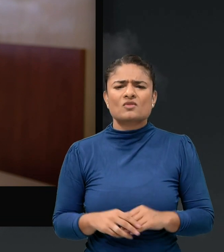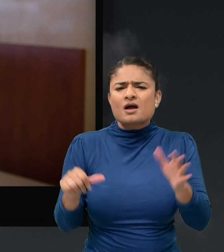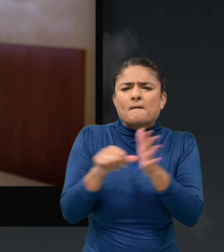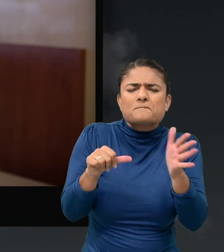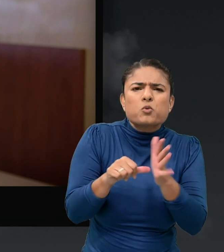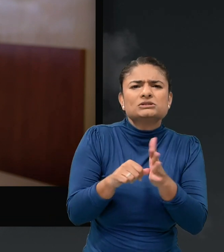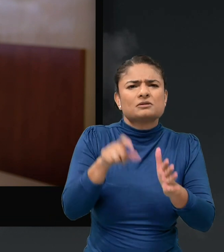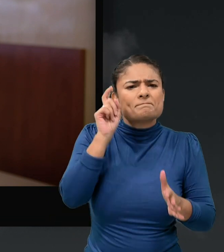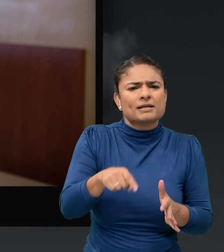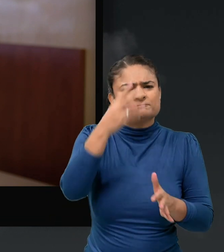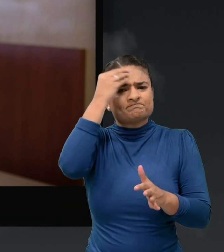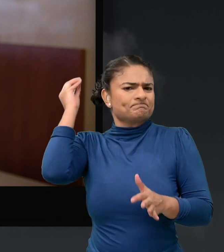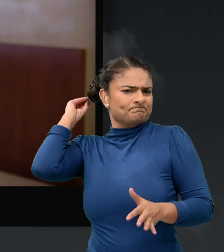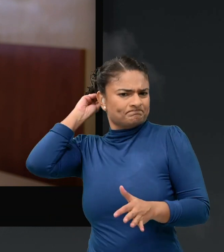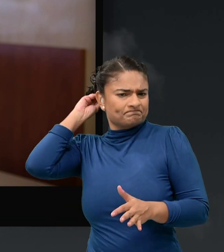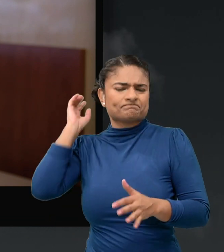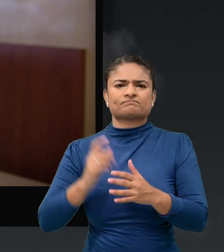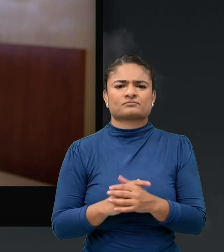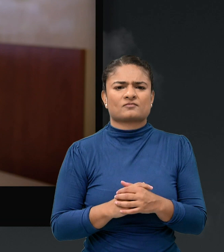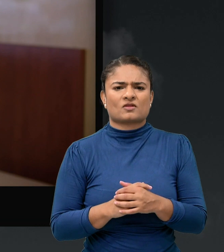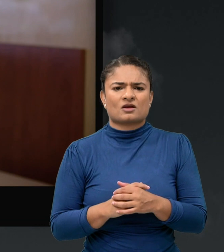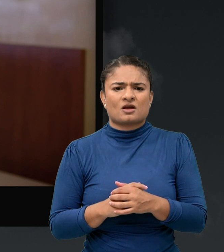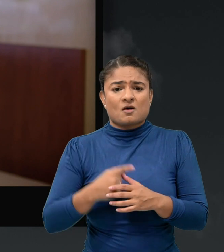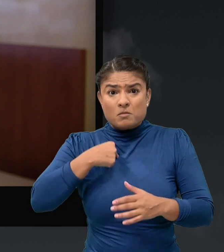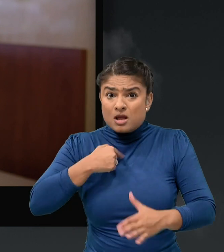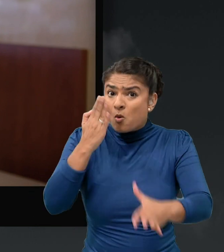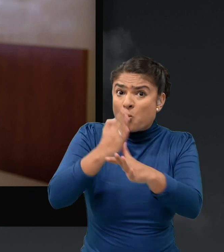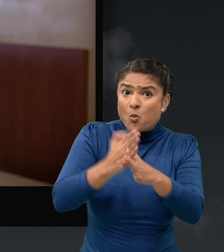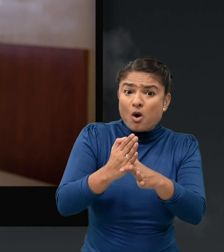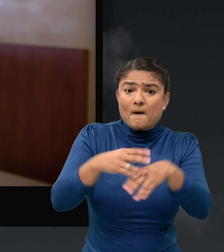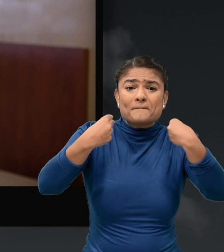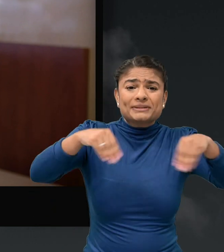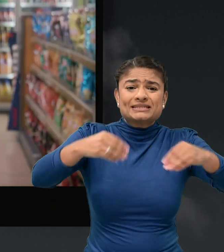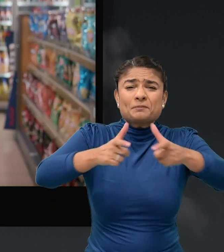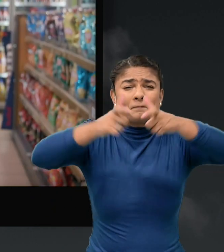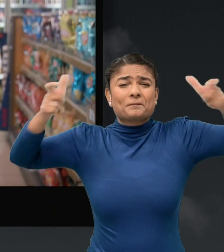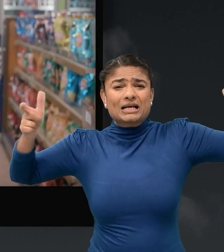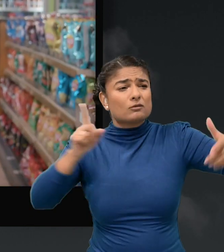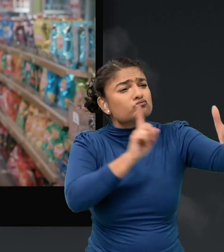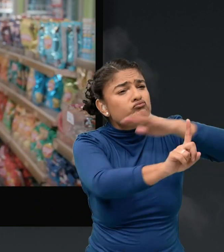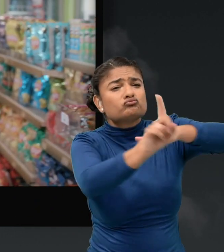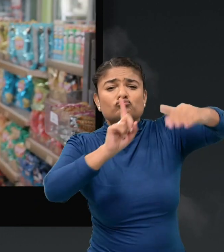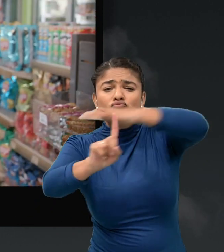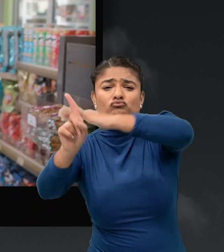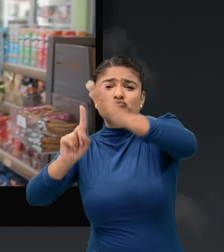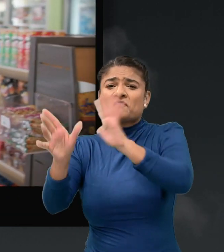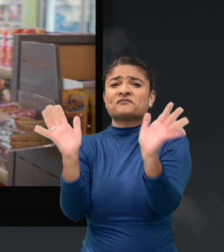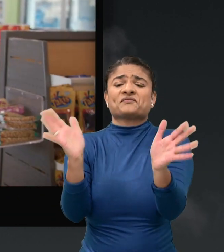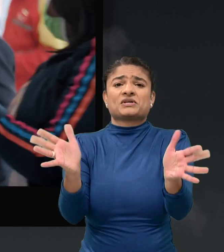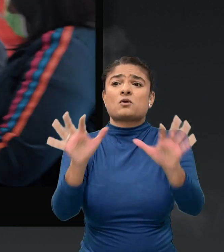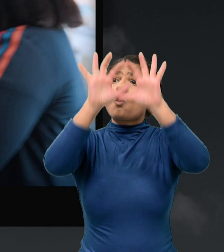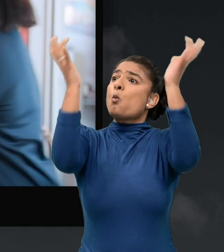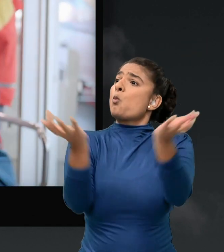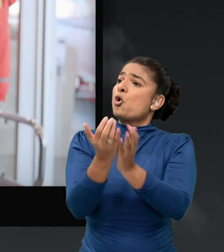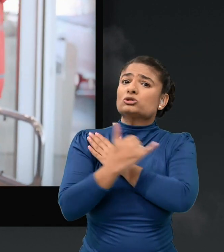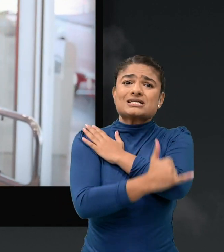e loreng ba holofetse jwalo ka nna. Le nna ke ile ka sebetsa kgwebong tse kgolo